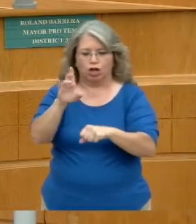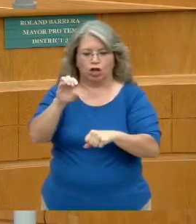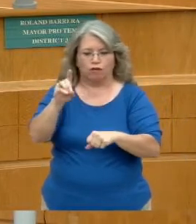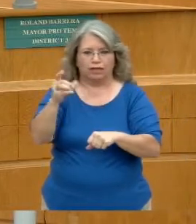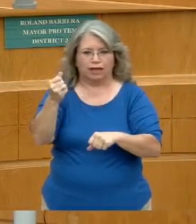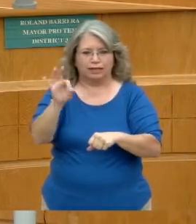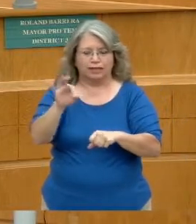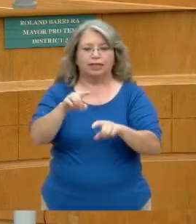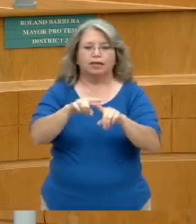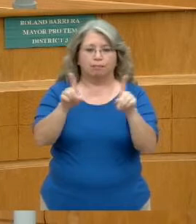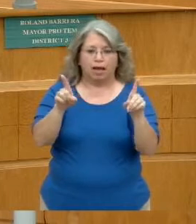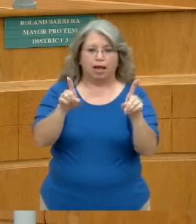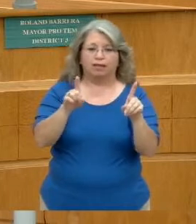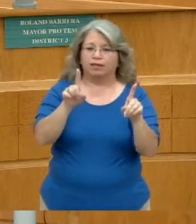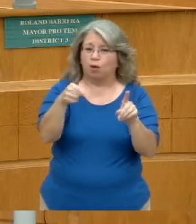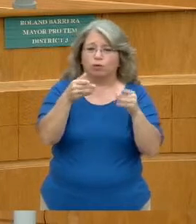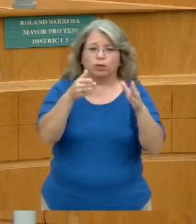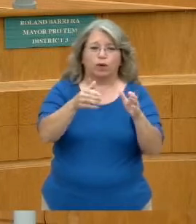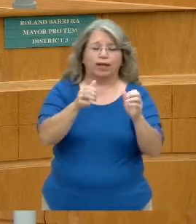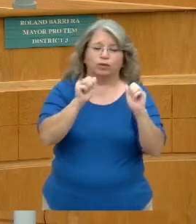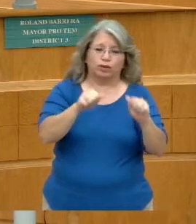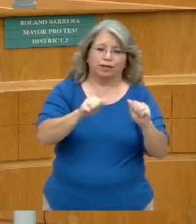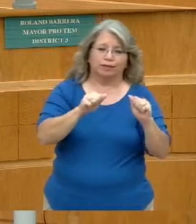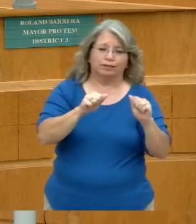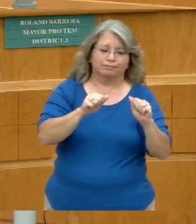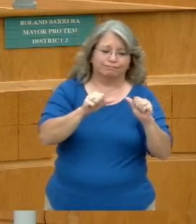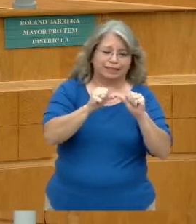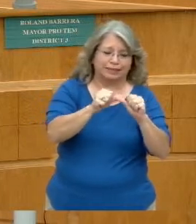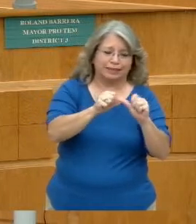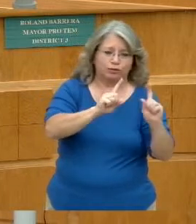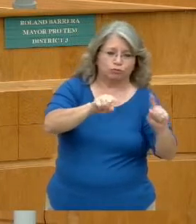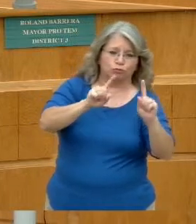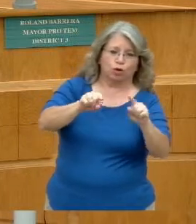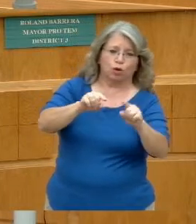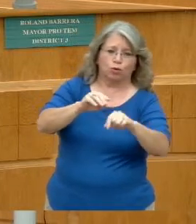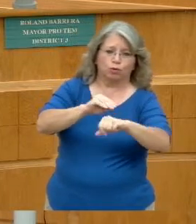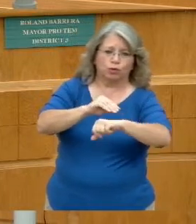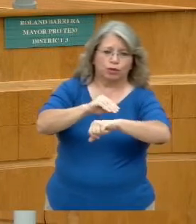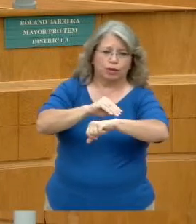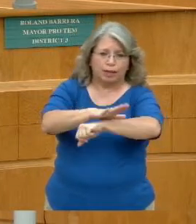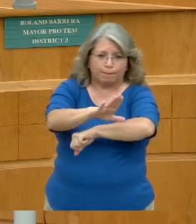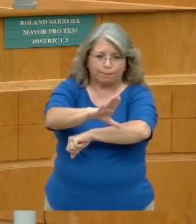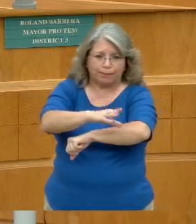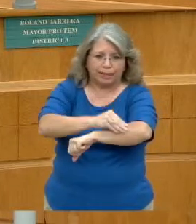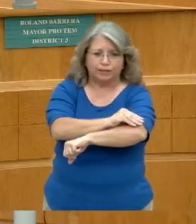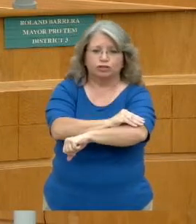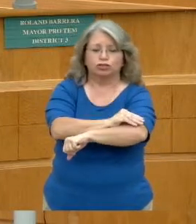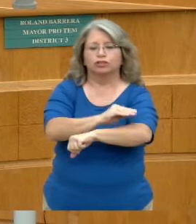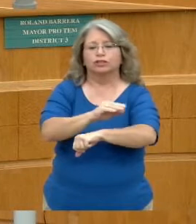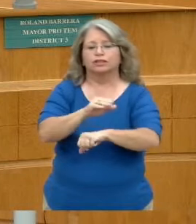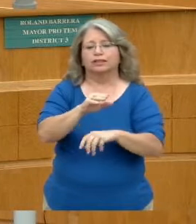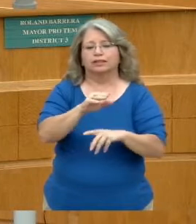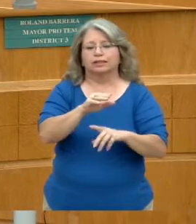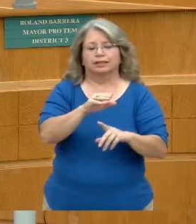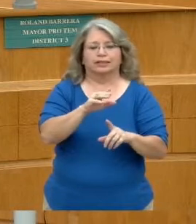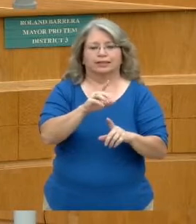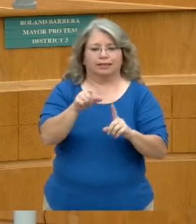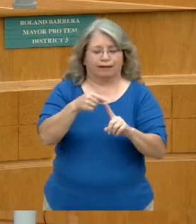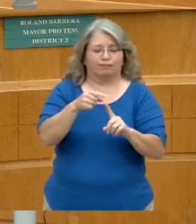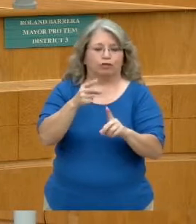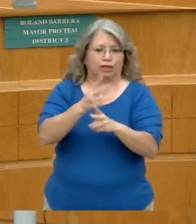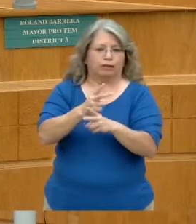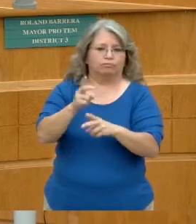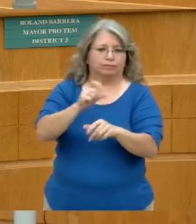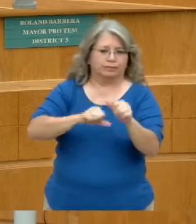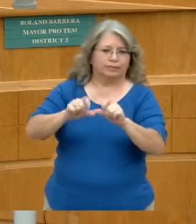back and back to our beaches is to do this. So please remember when you see these signs to take care of yourself and take care